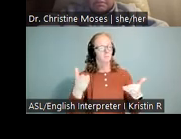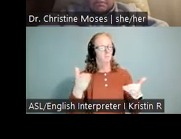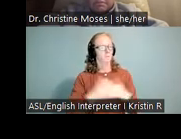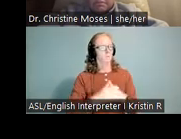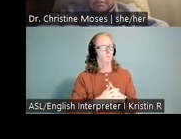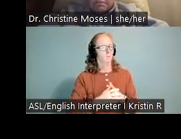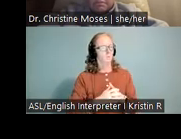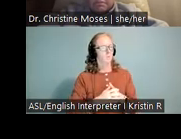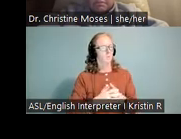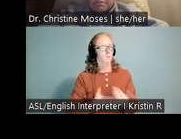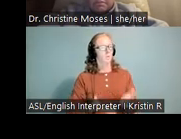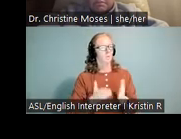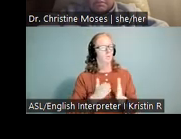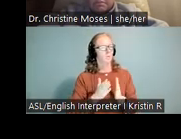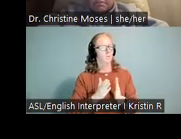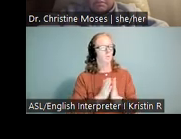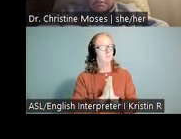recommendation